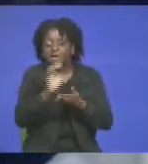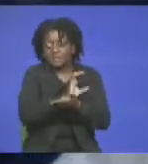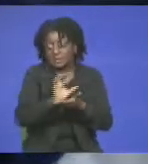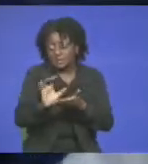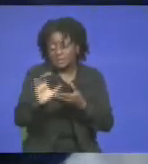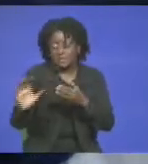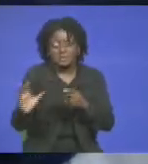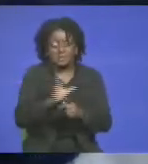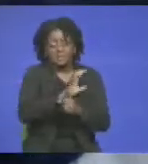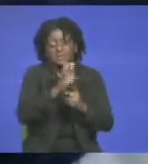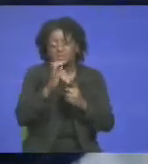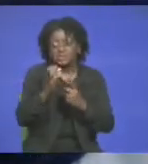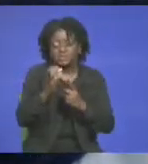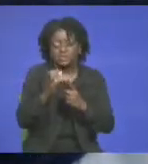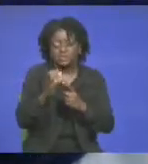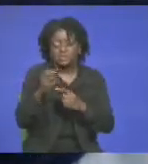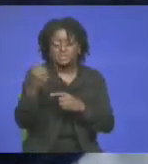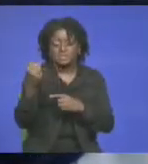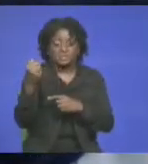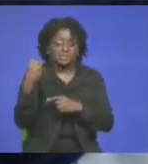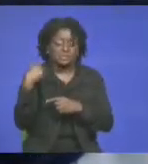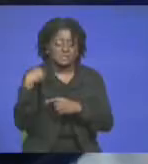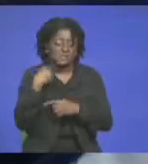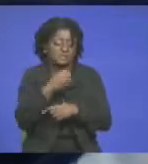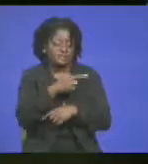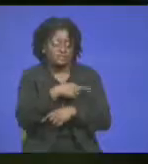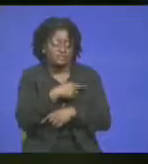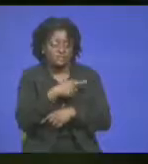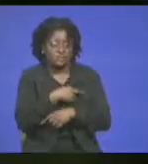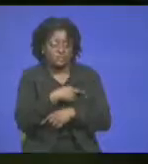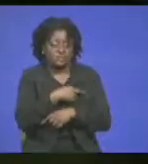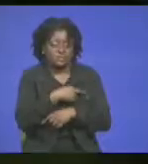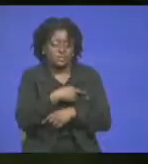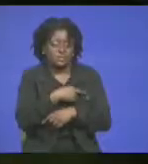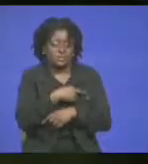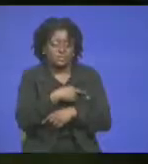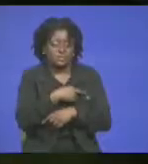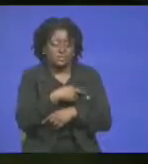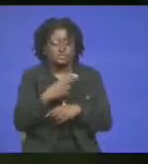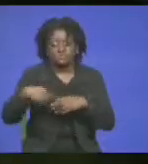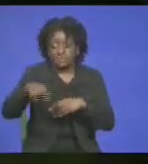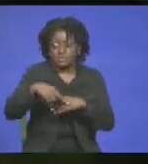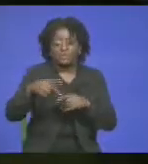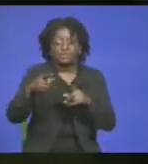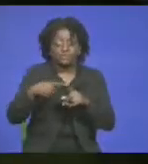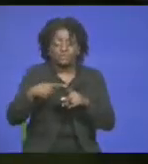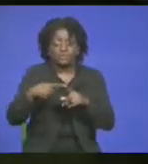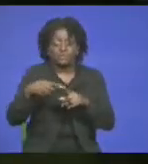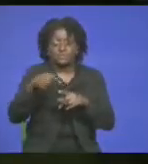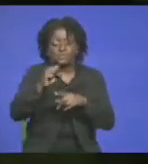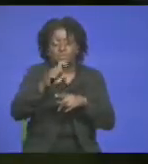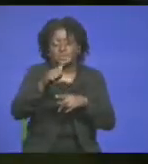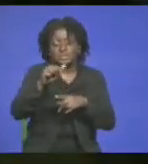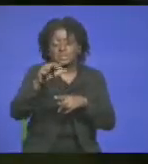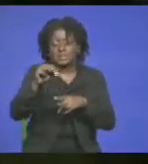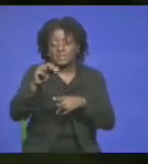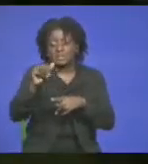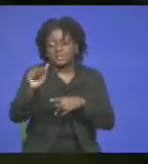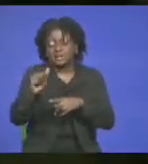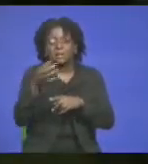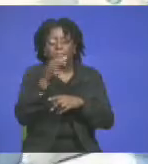counselor, Stephen Rose, who also evacuated to Nassau, returned to Salina Point on Wednesday. He told